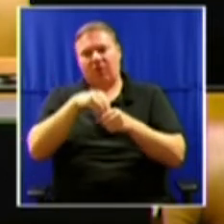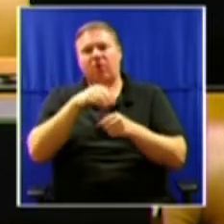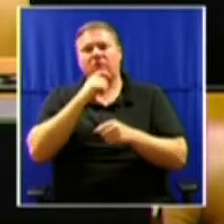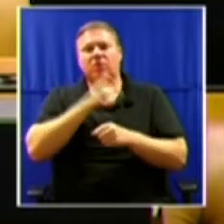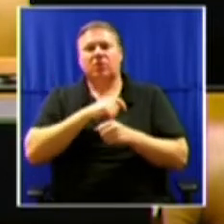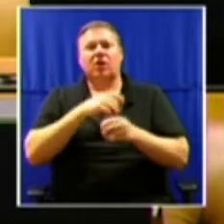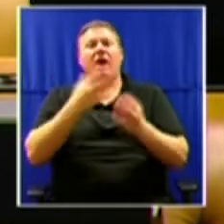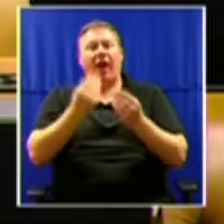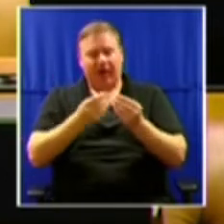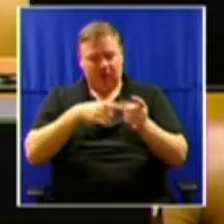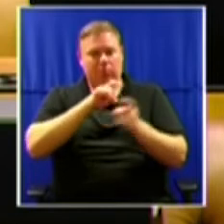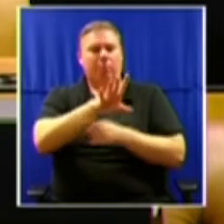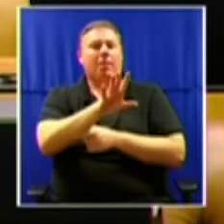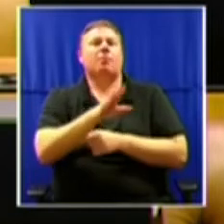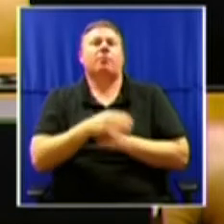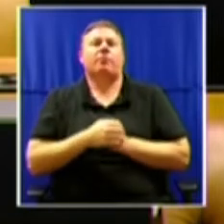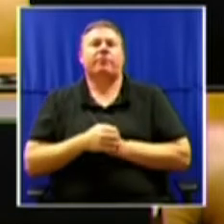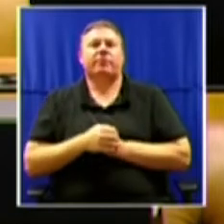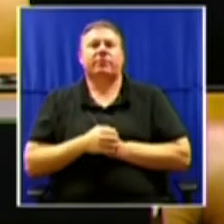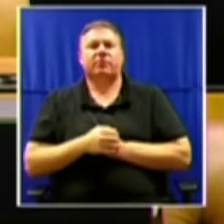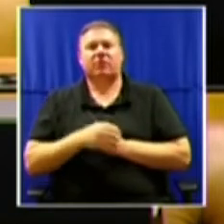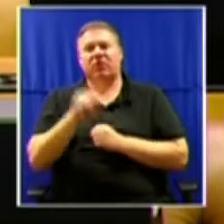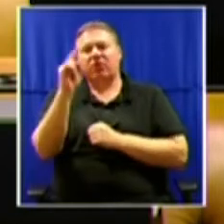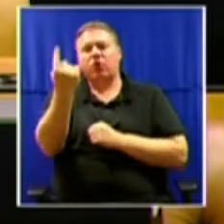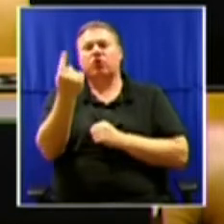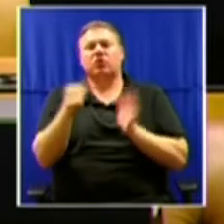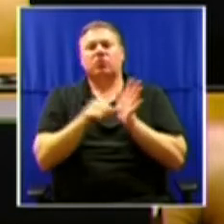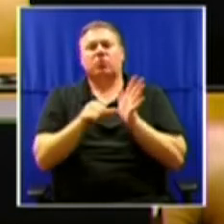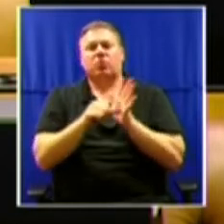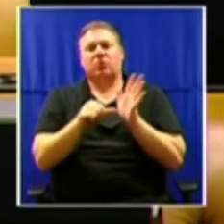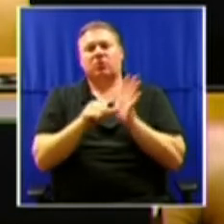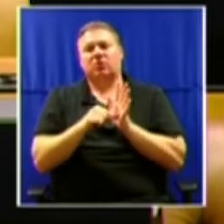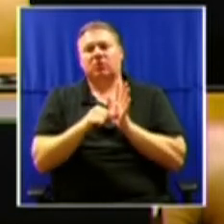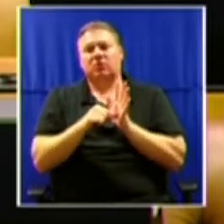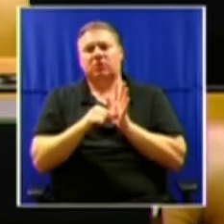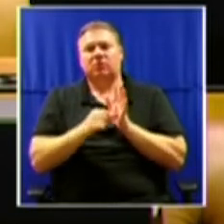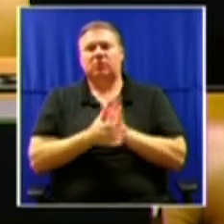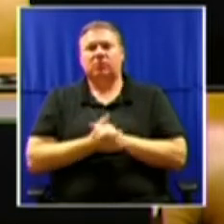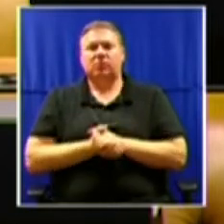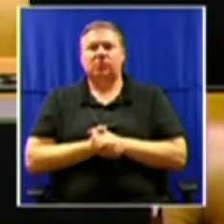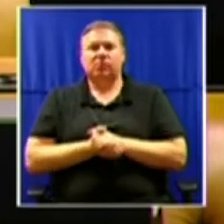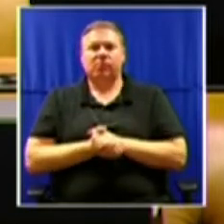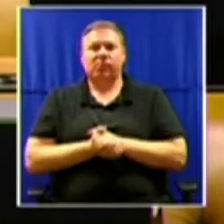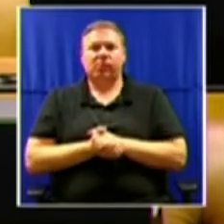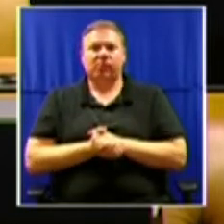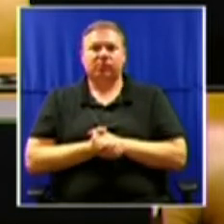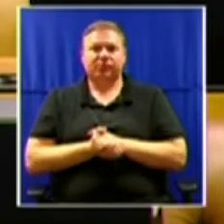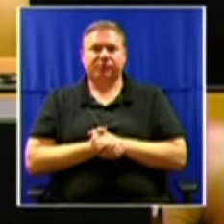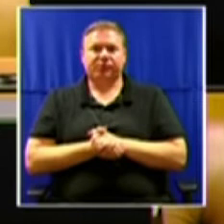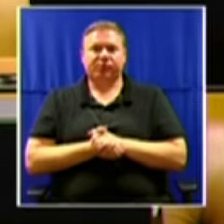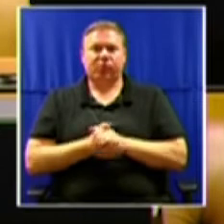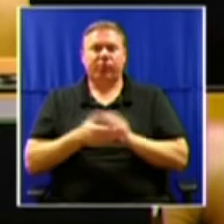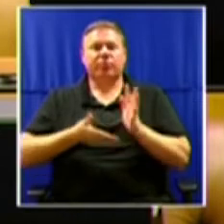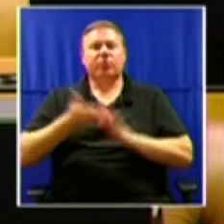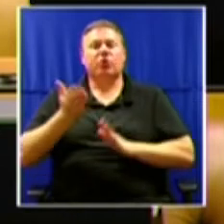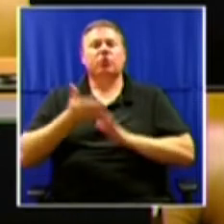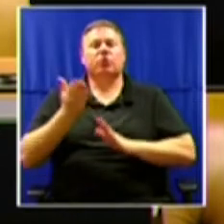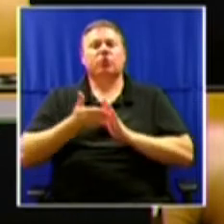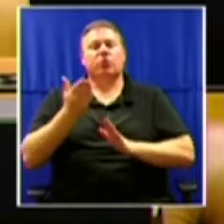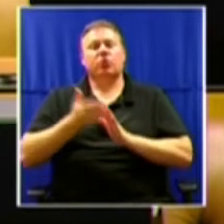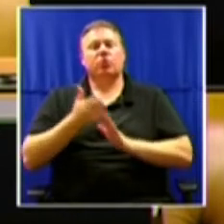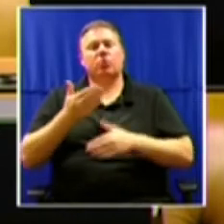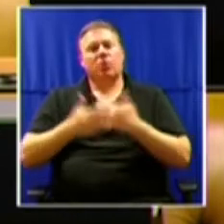expelled already. But the first thing, as we go for expeditious processes, we remove